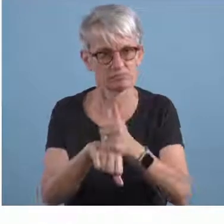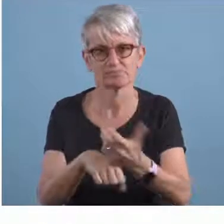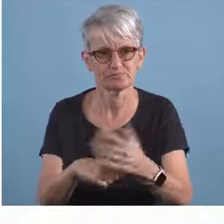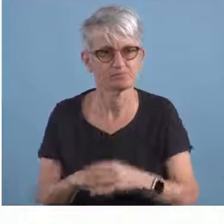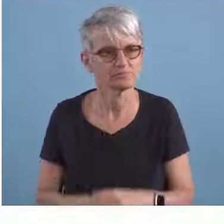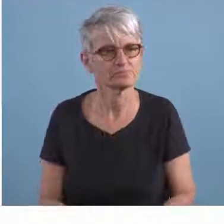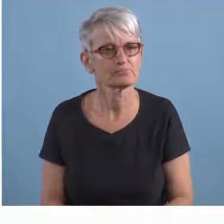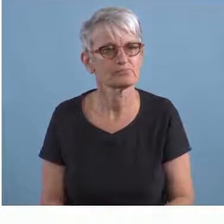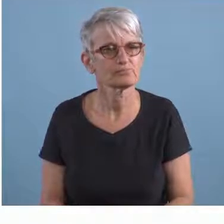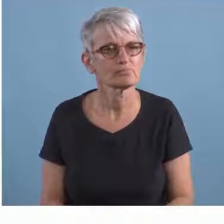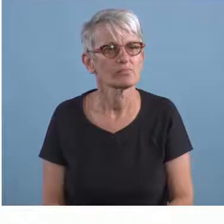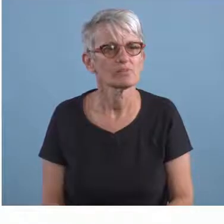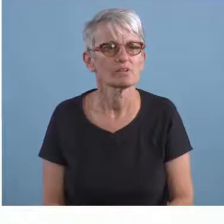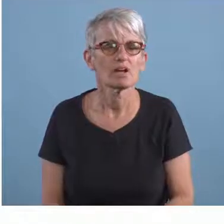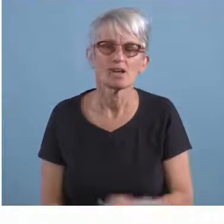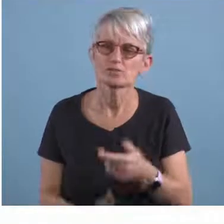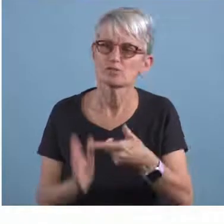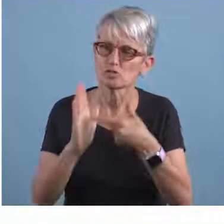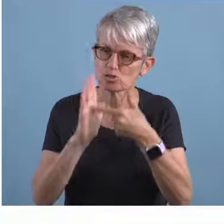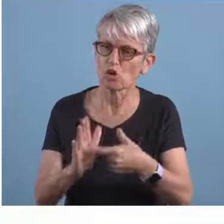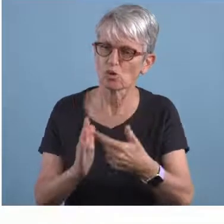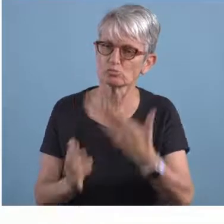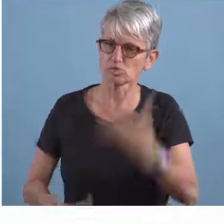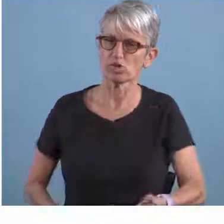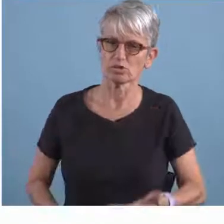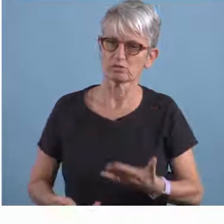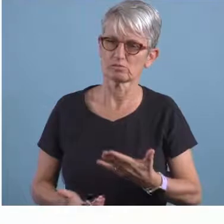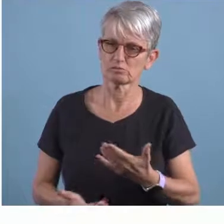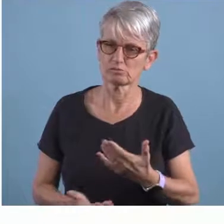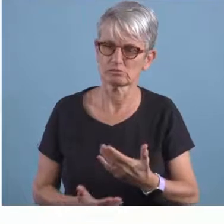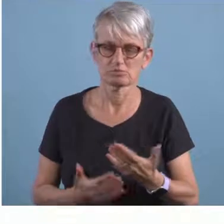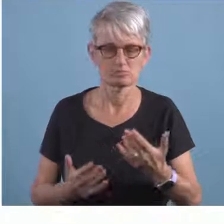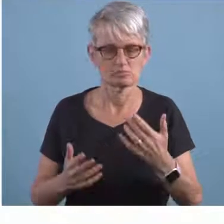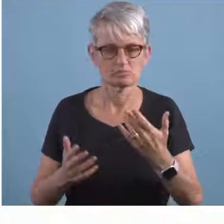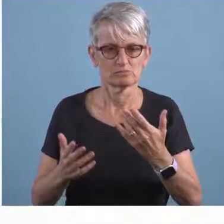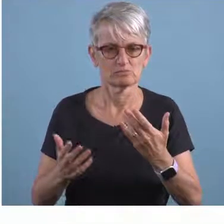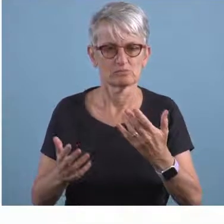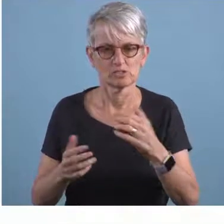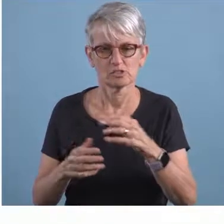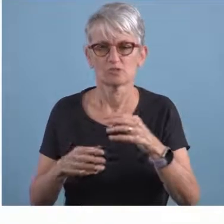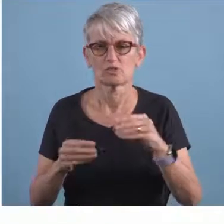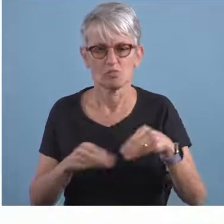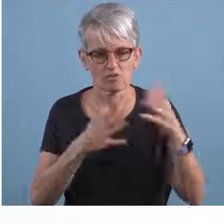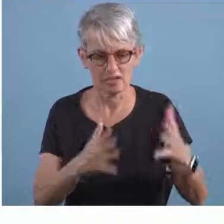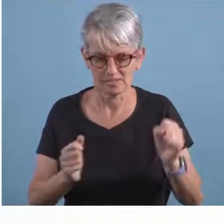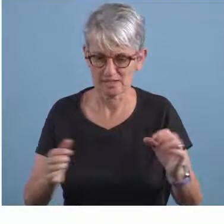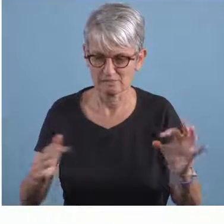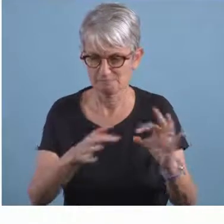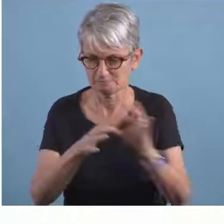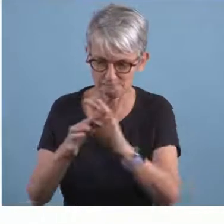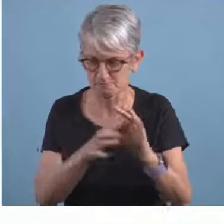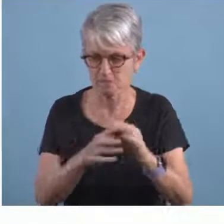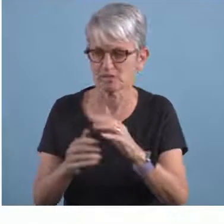And establish your credibility so that providers can collaborate with parents, e-helpers,